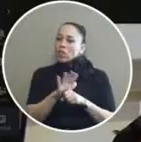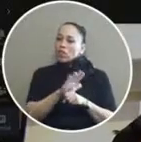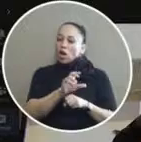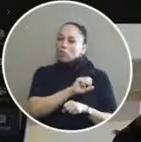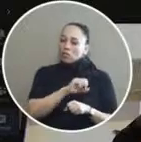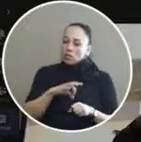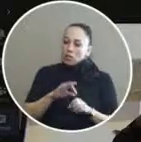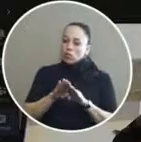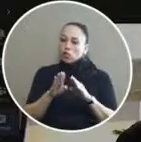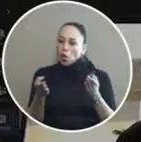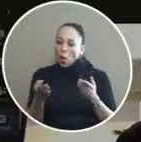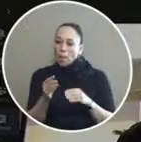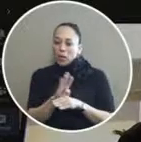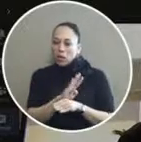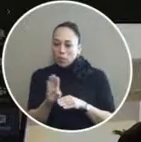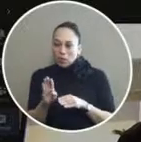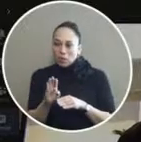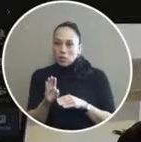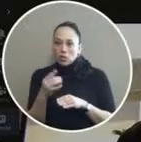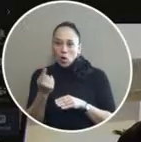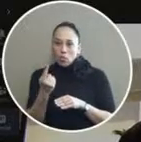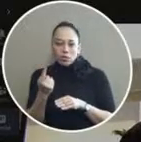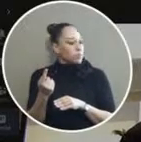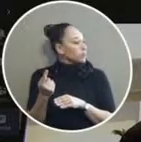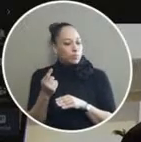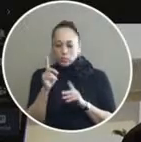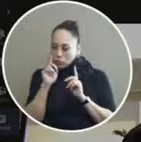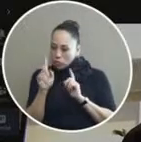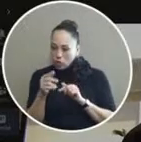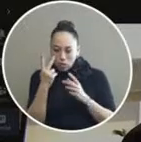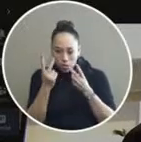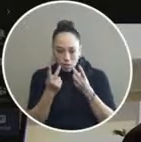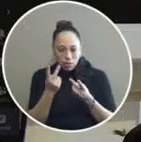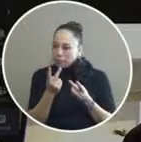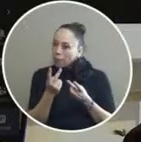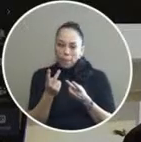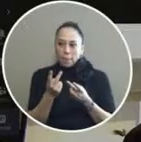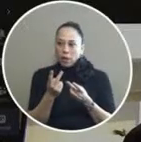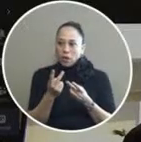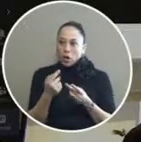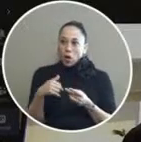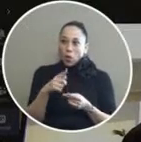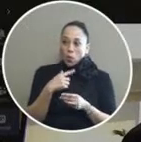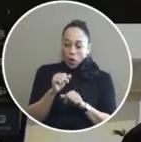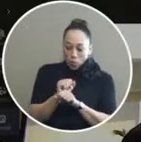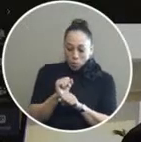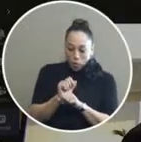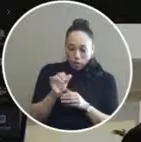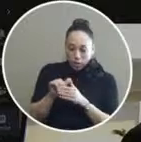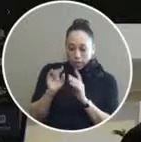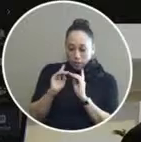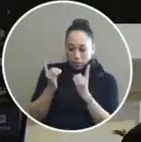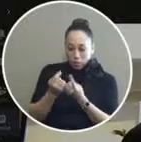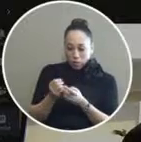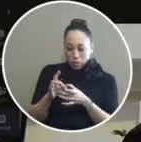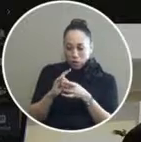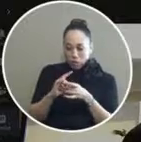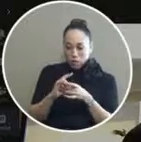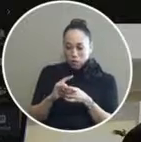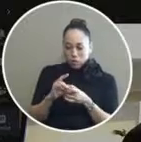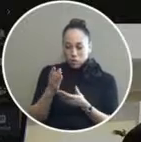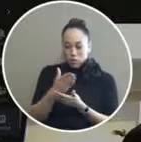at every facility at all times? No, we don't. Are we working with the sheriff's department in terms of some of